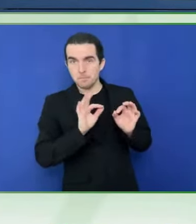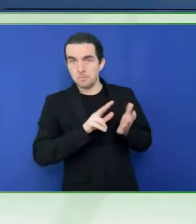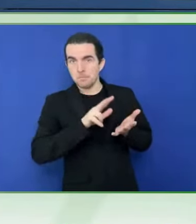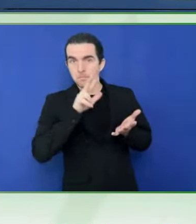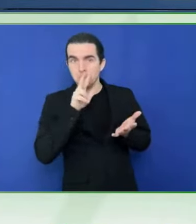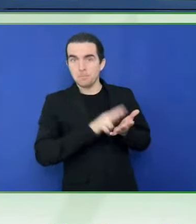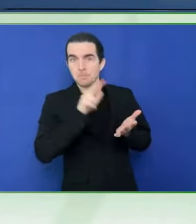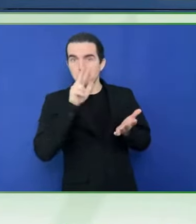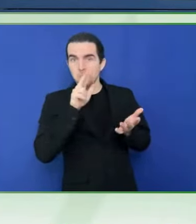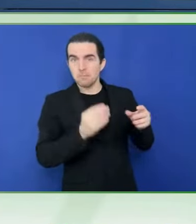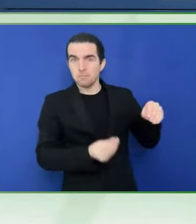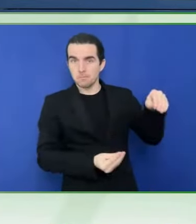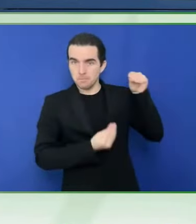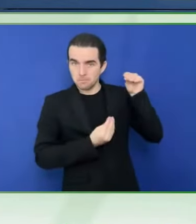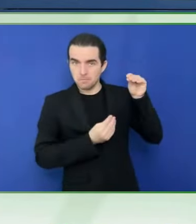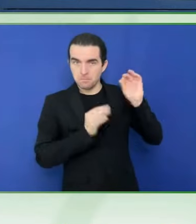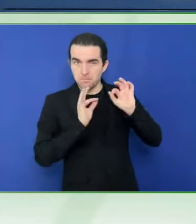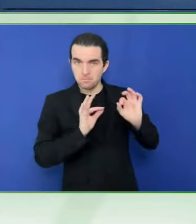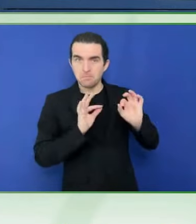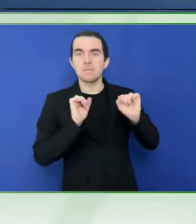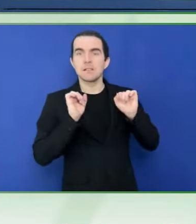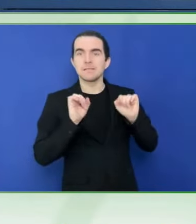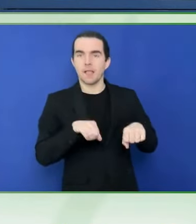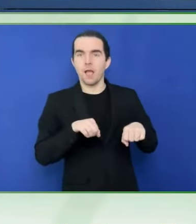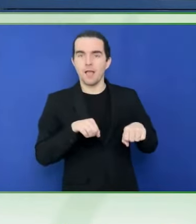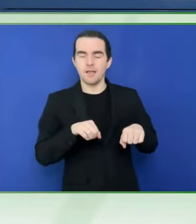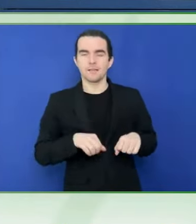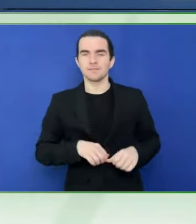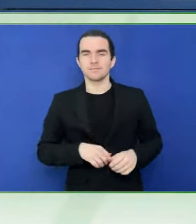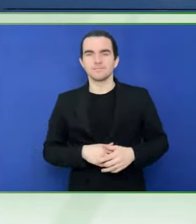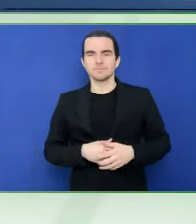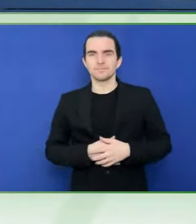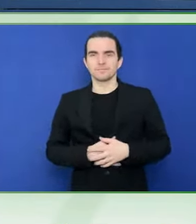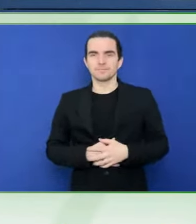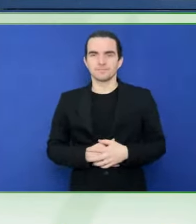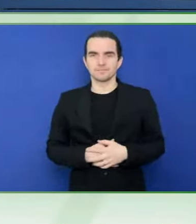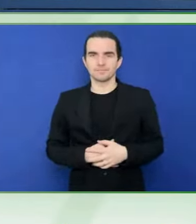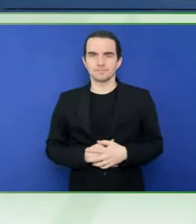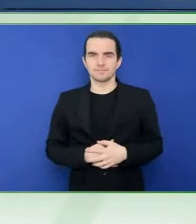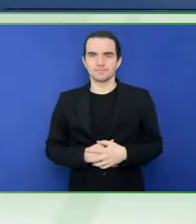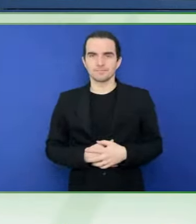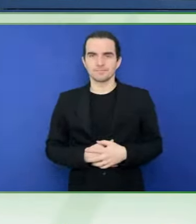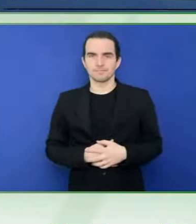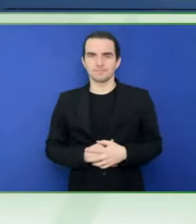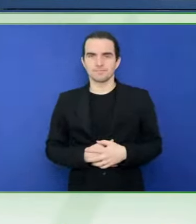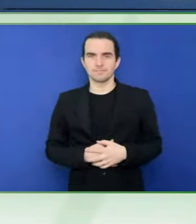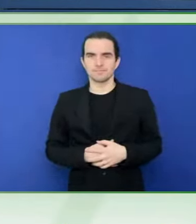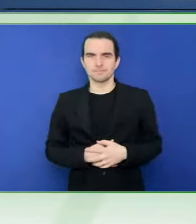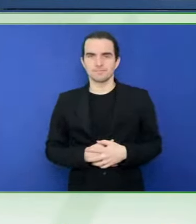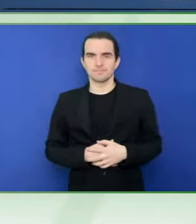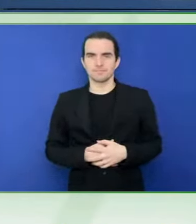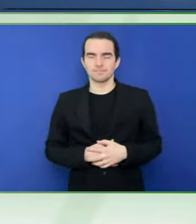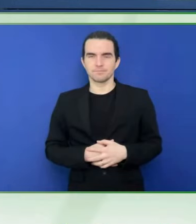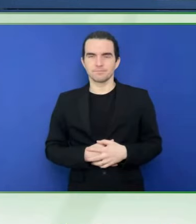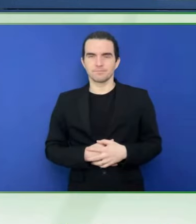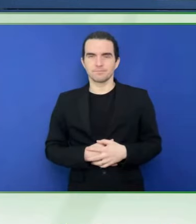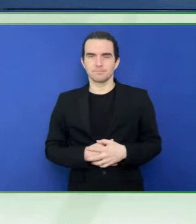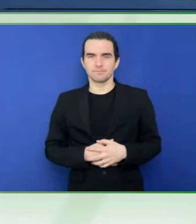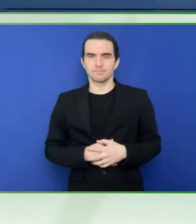trains. This is a start, and this is something which is very